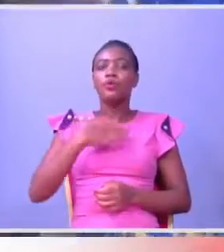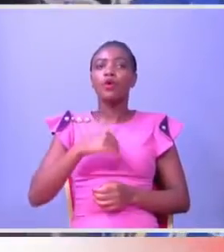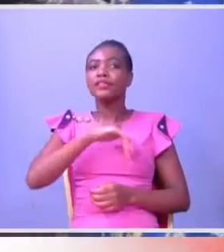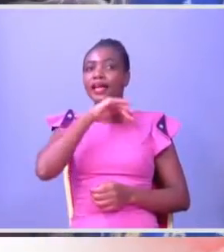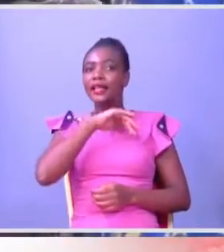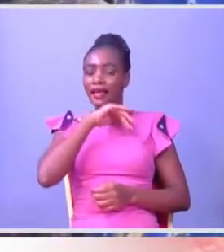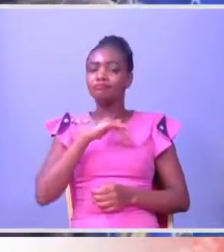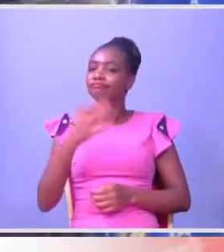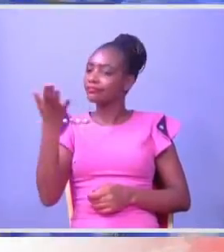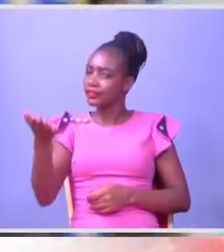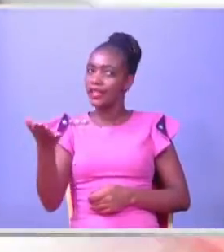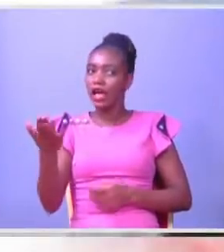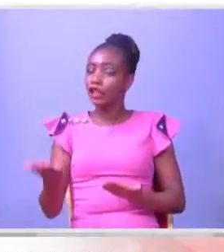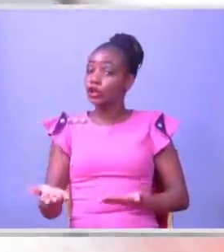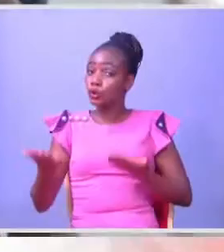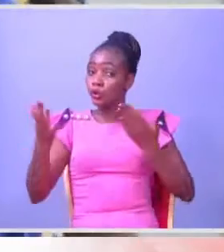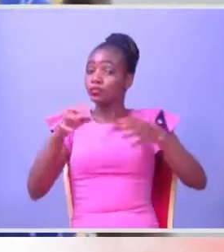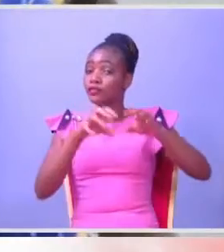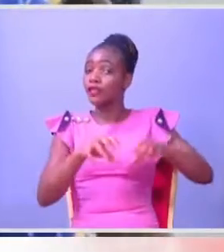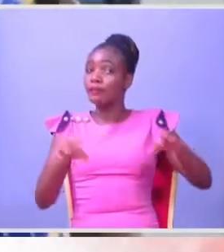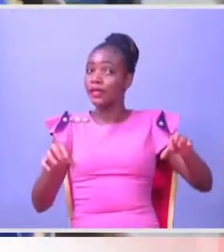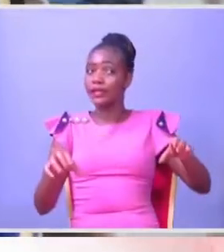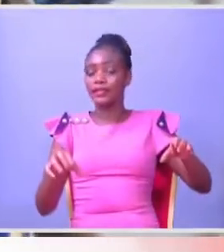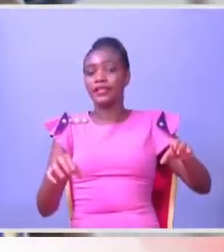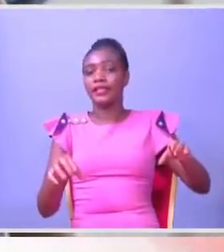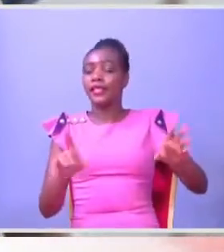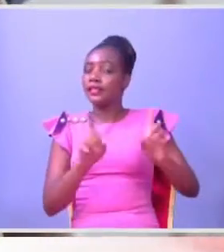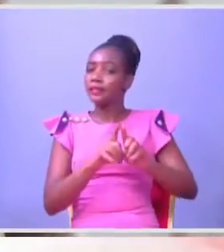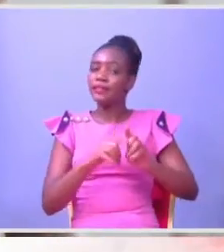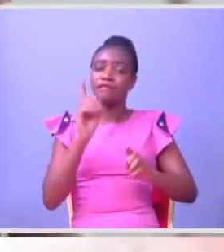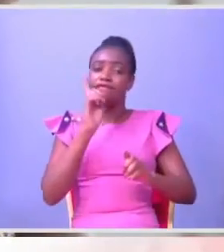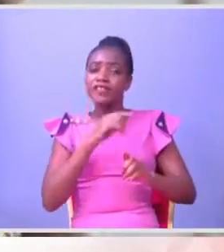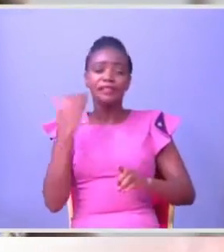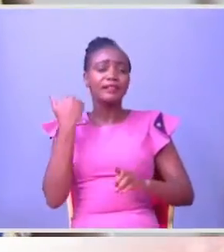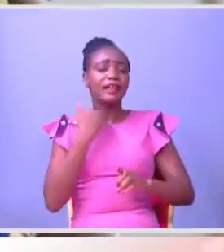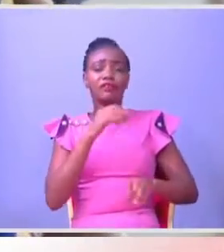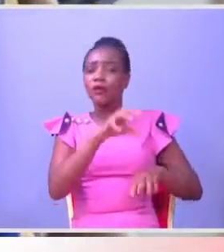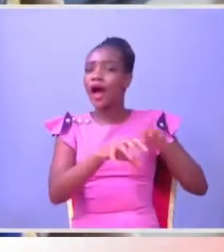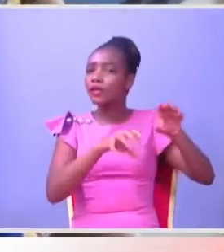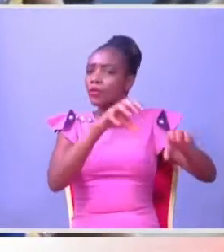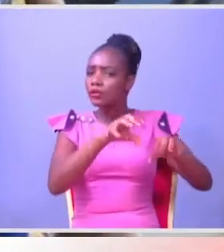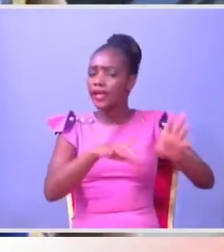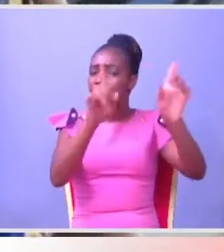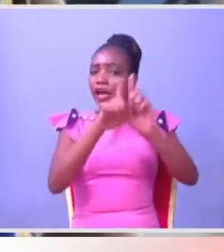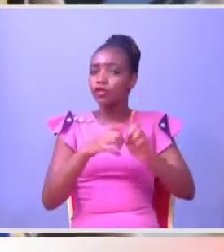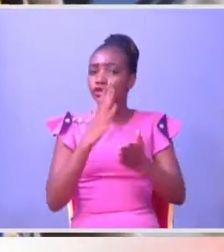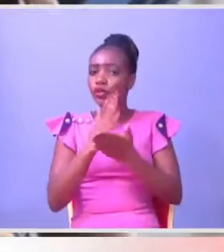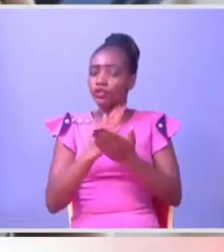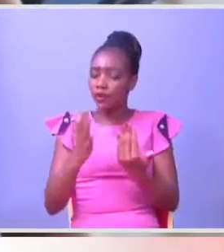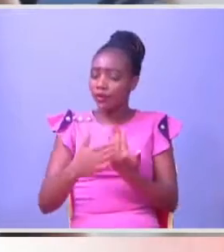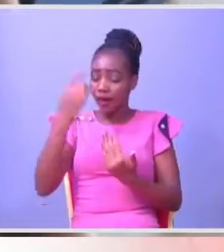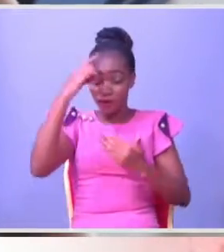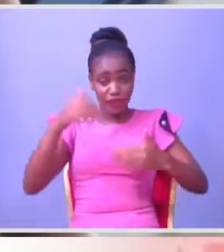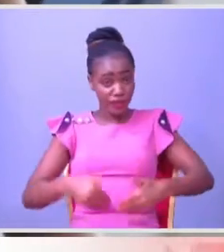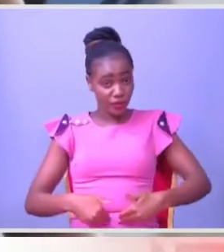ndio? Unataka baba amalize wizi wa ng'ombe, si ndio? Unataka baba apiganie vijana, si